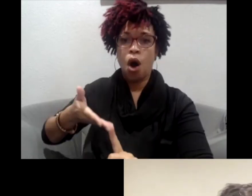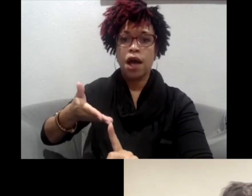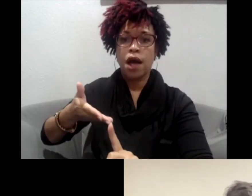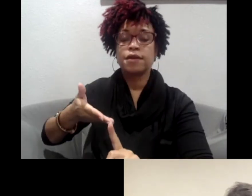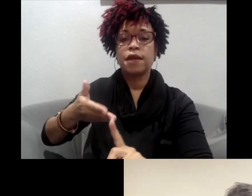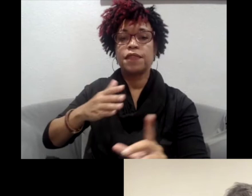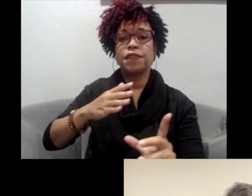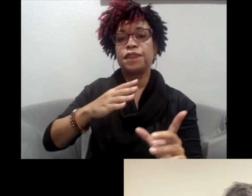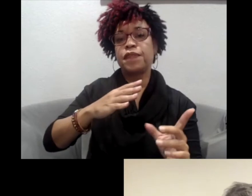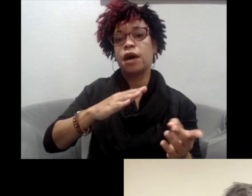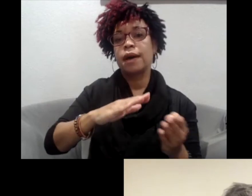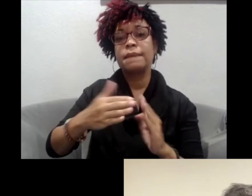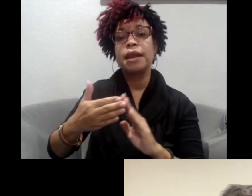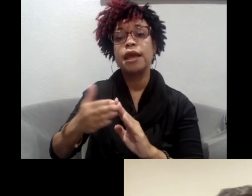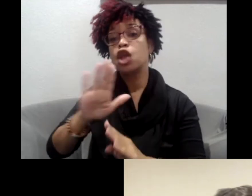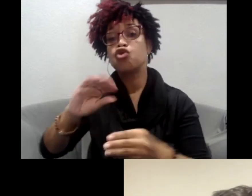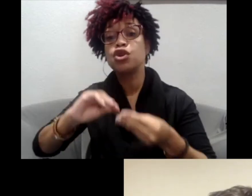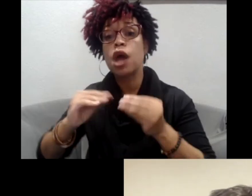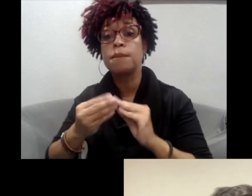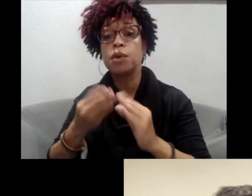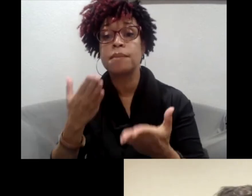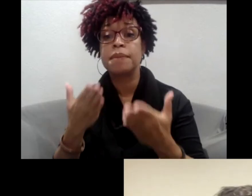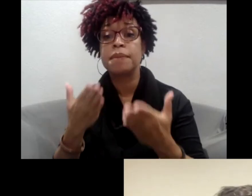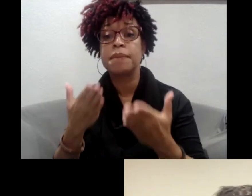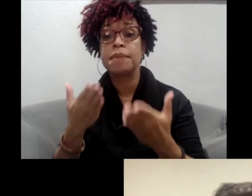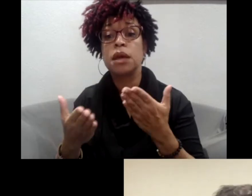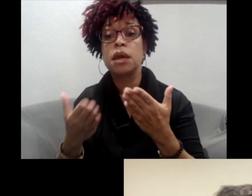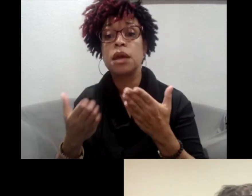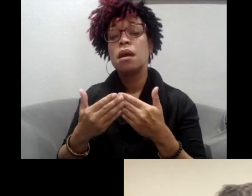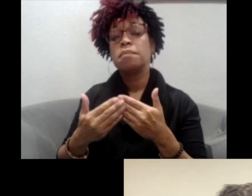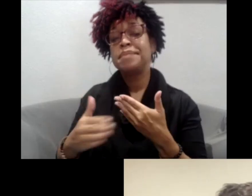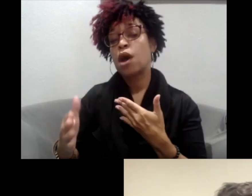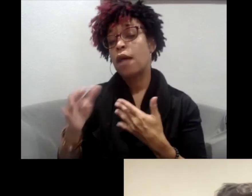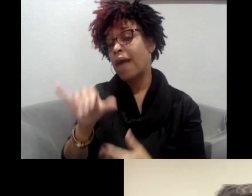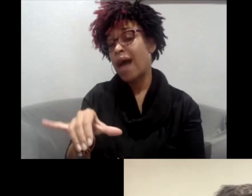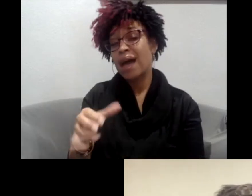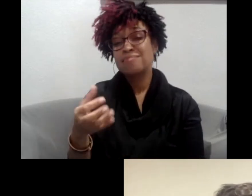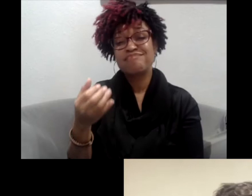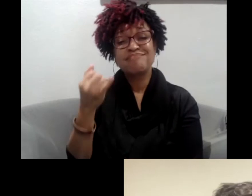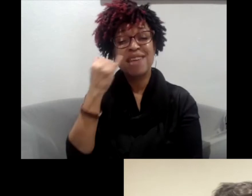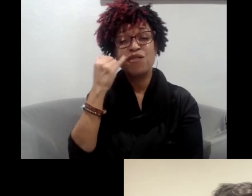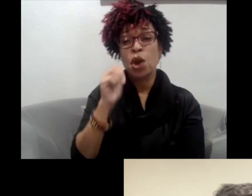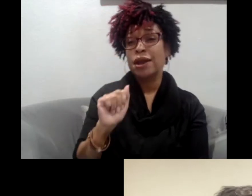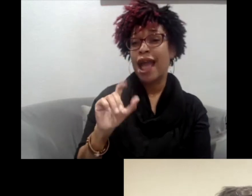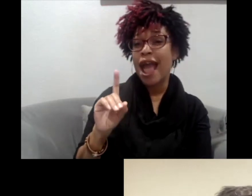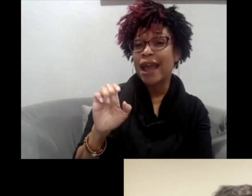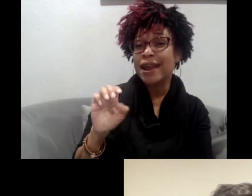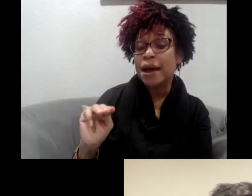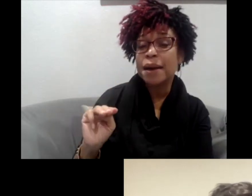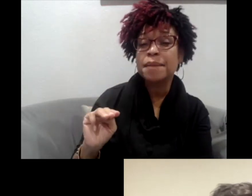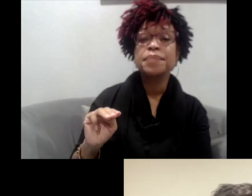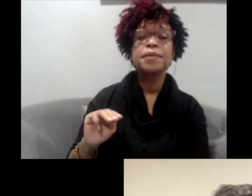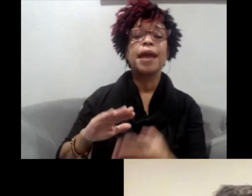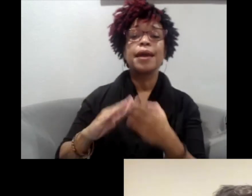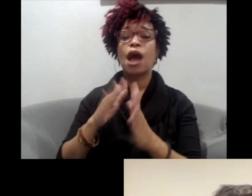delegate identification number may be. Beyond that, whether you are an ADEM from a county central committee, an